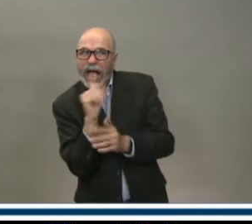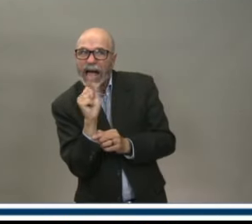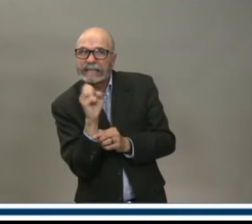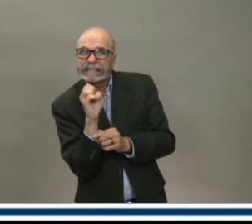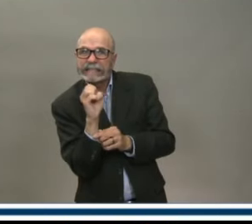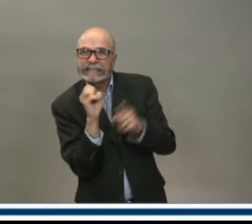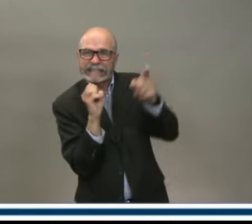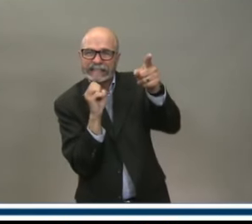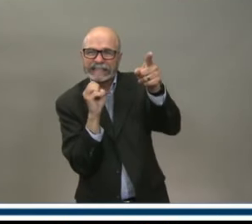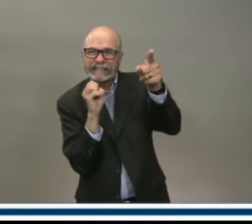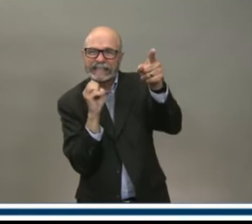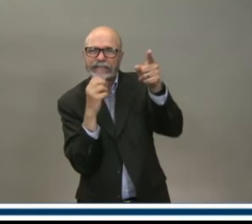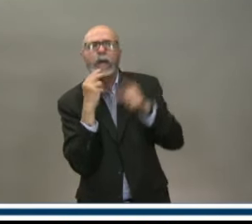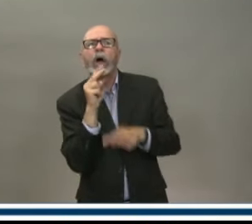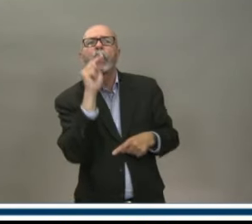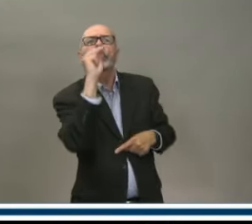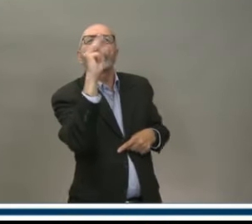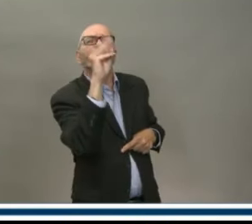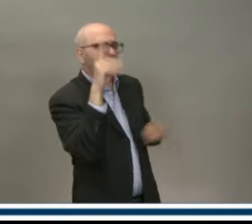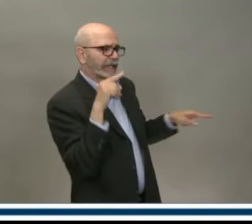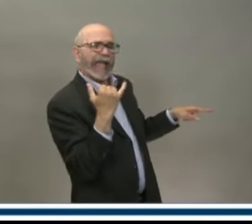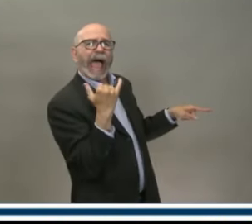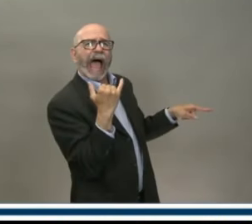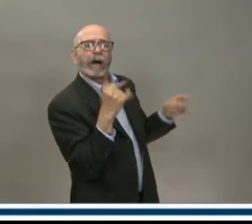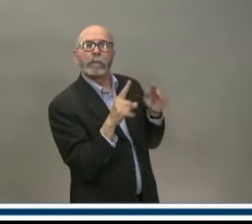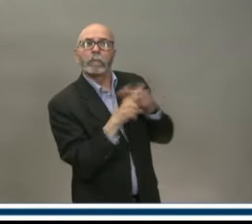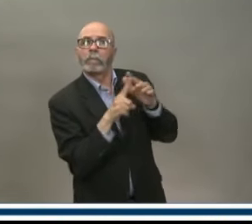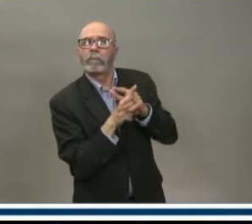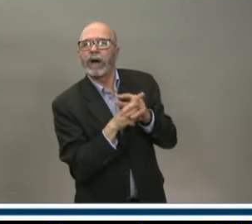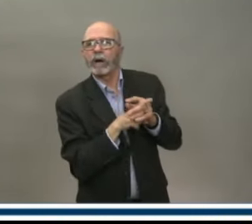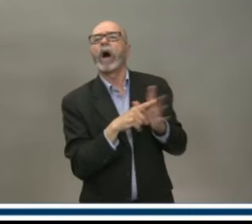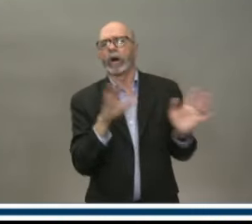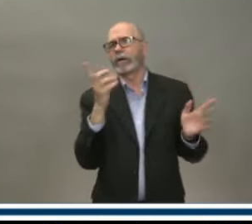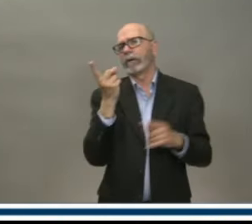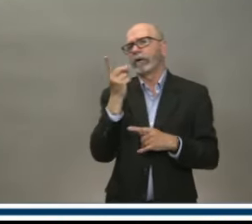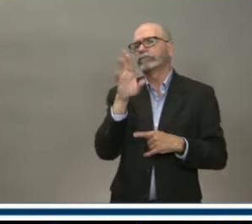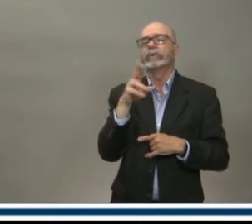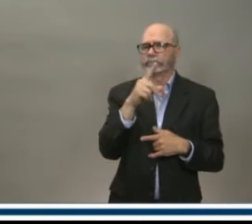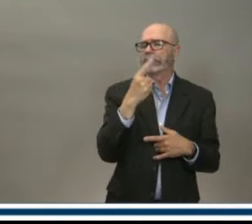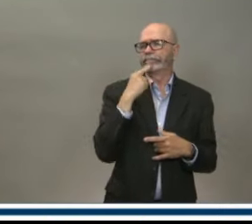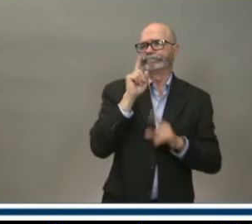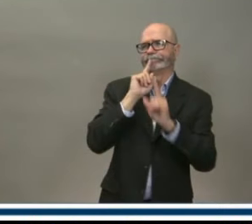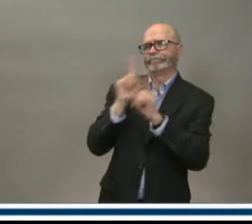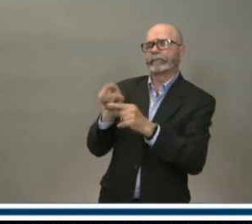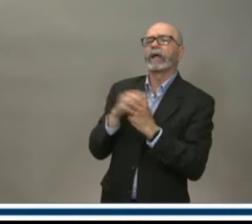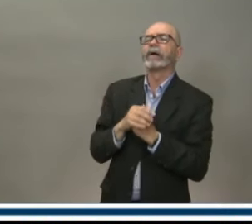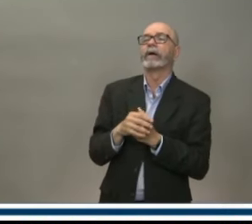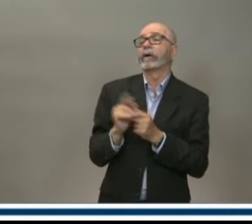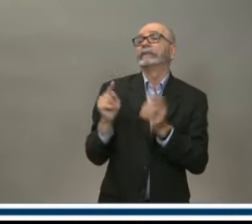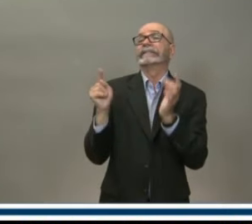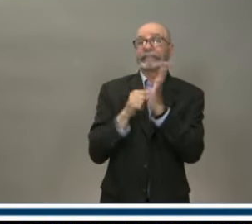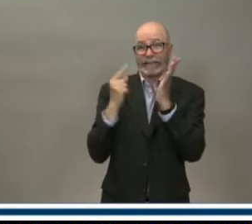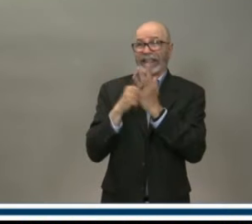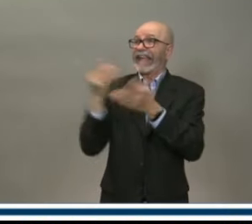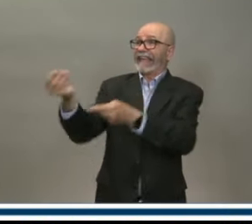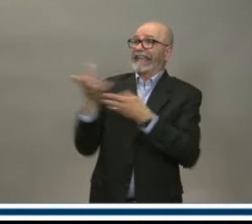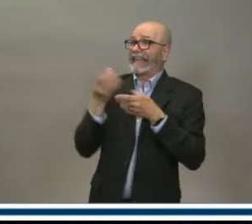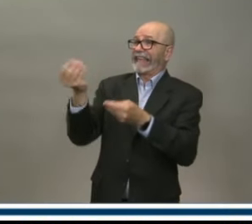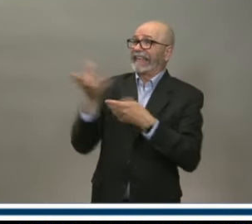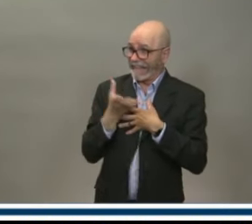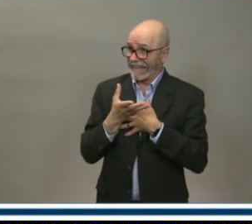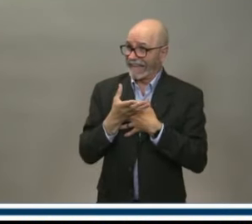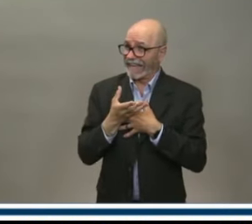So we have a bit of a challenge because the time frame of reporting is different for how we collect them for the total provincial numbers.